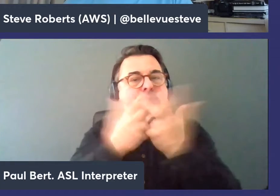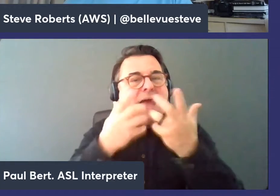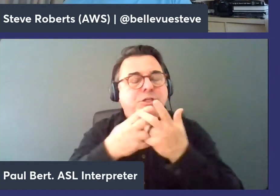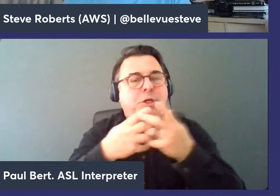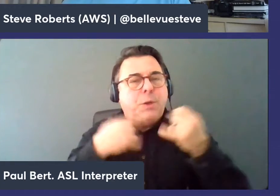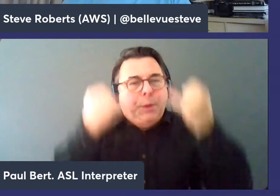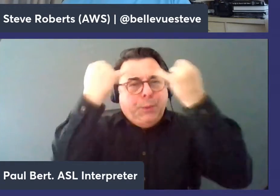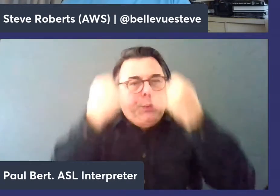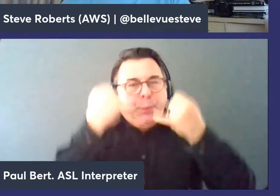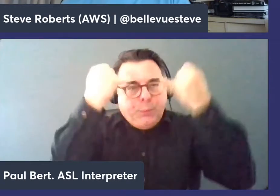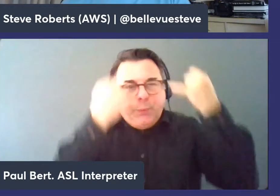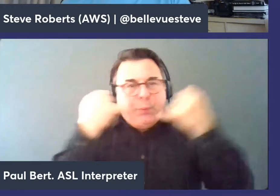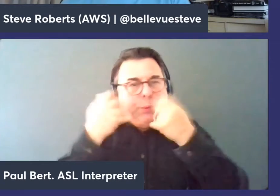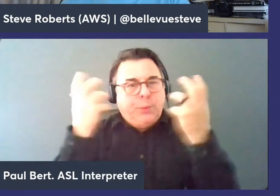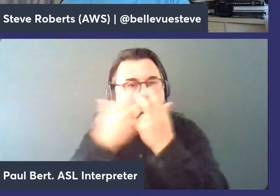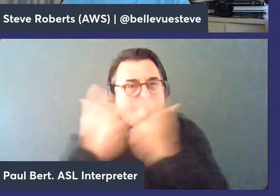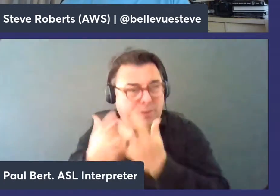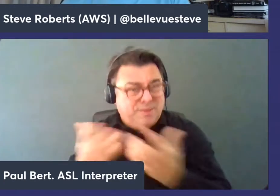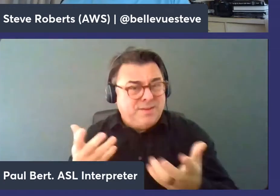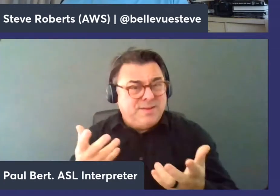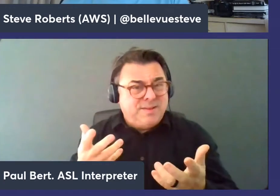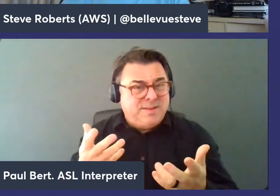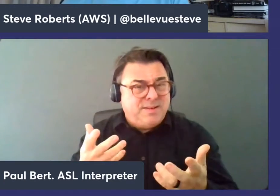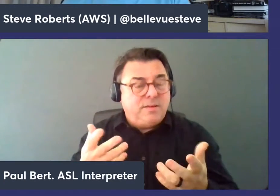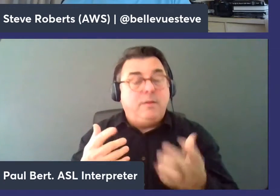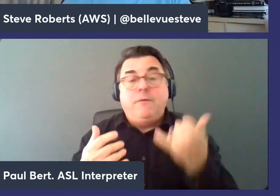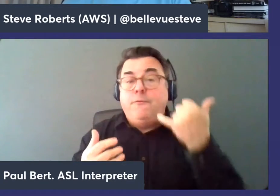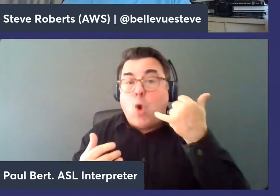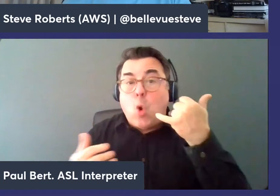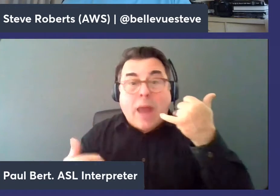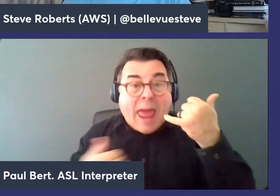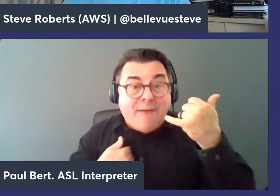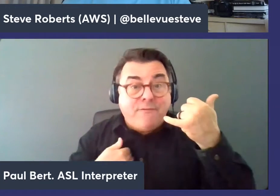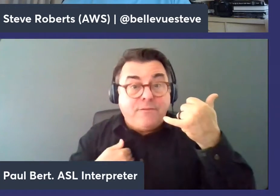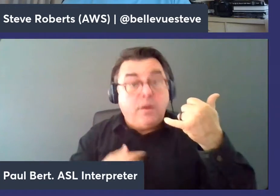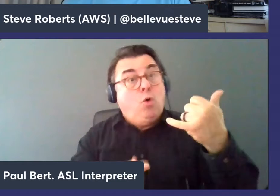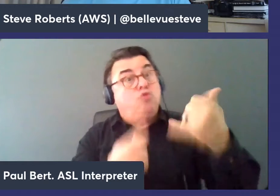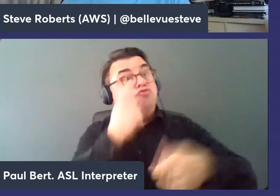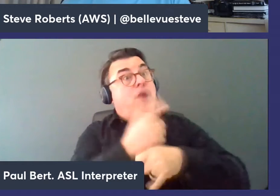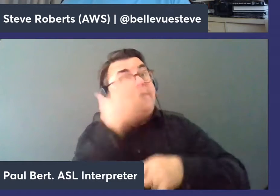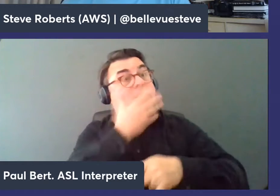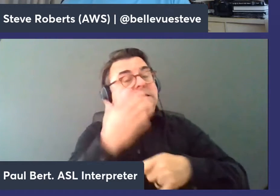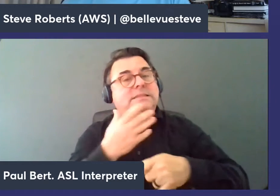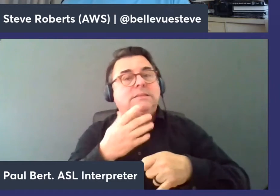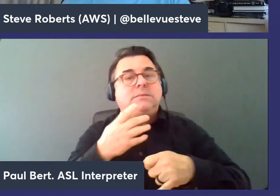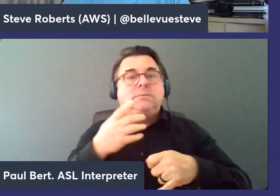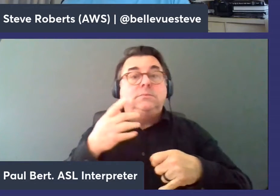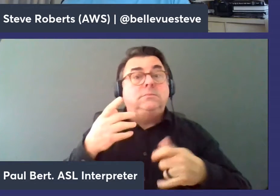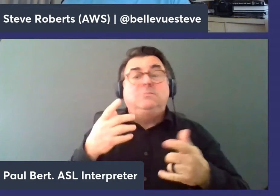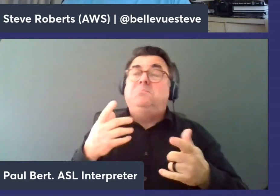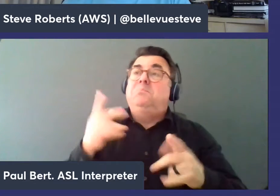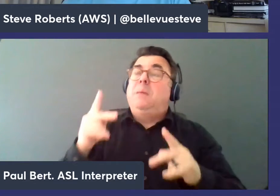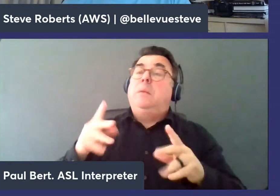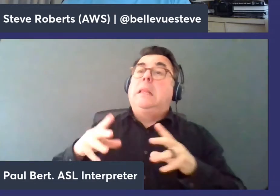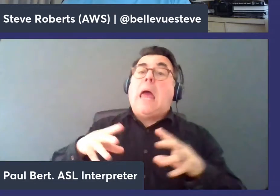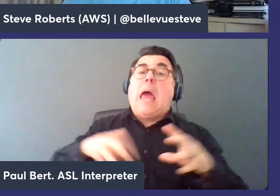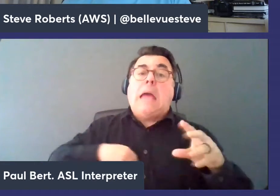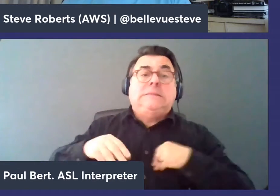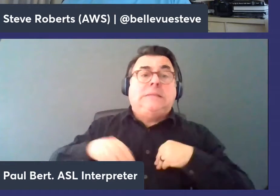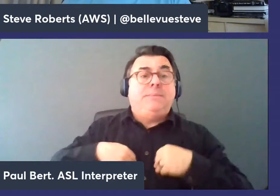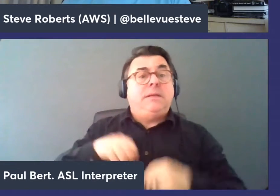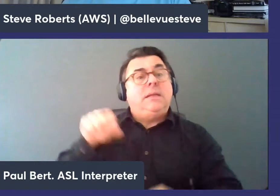identity being utilized, right? We have it on our phones. It's becoming more and more of an accepted